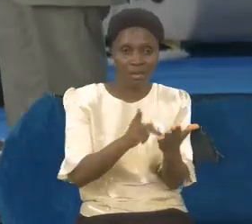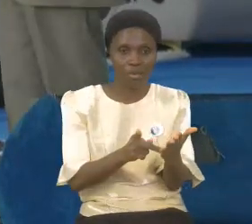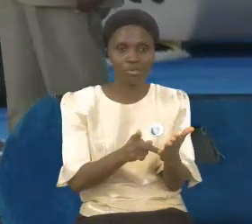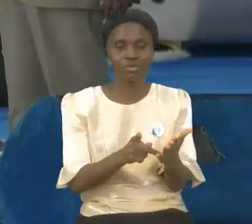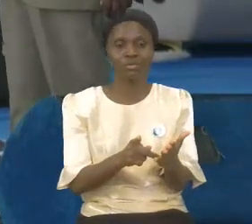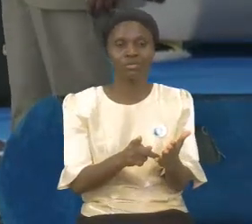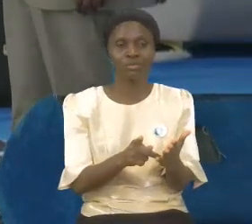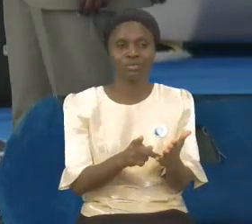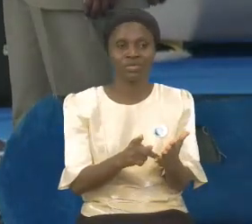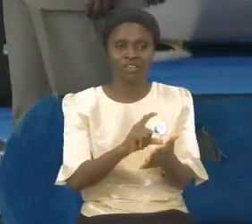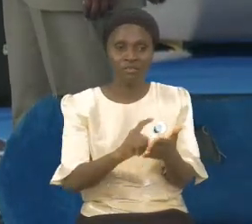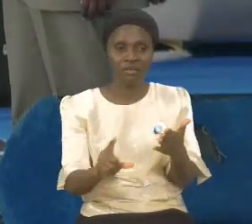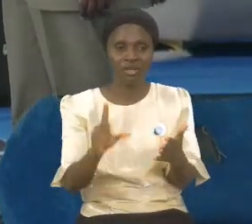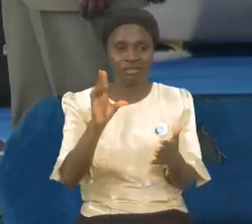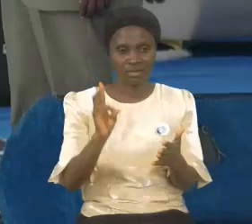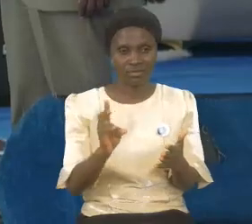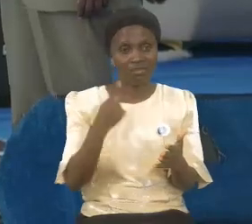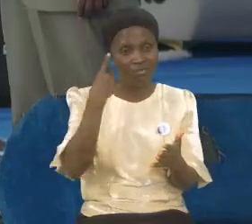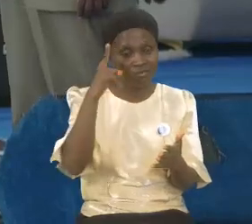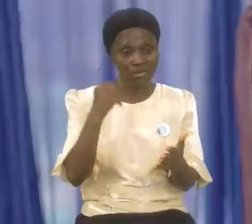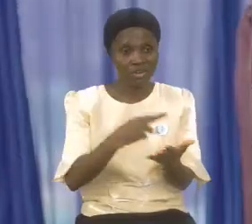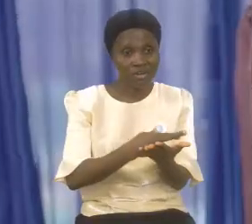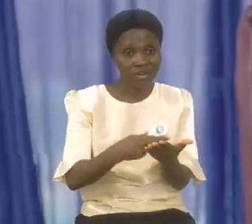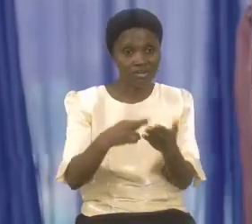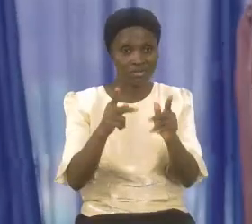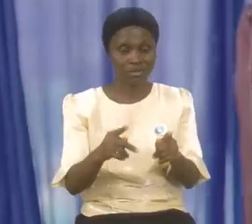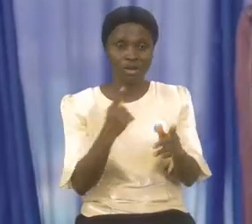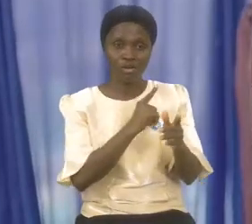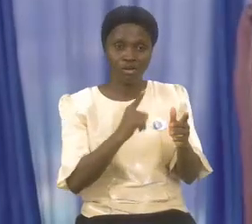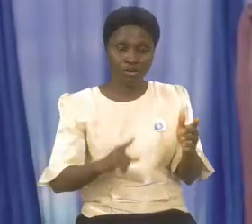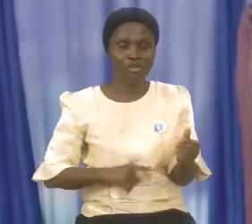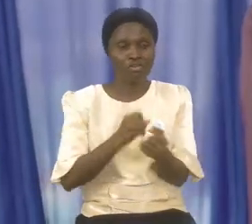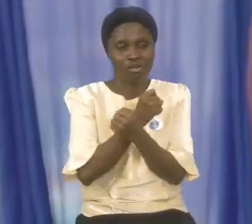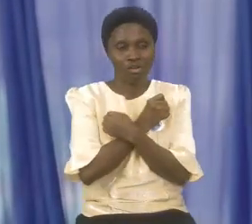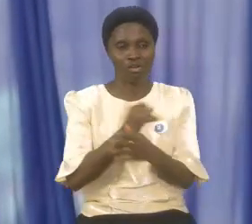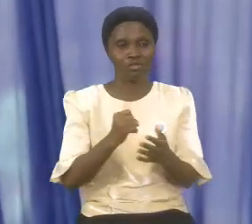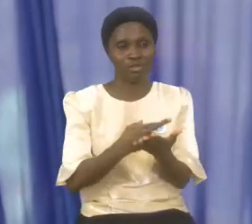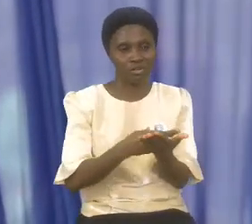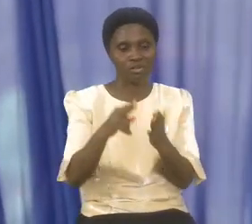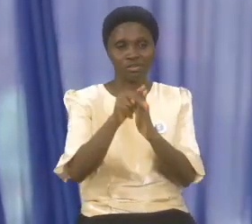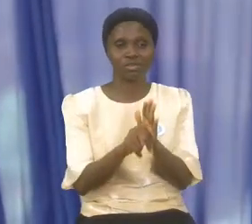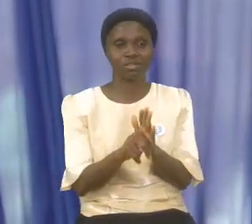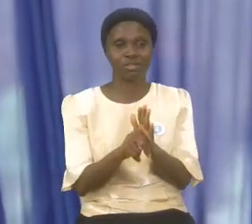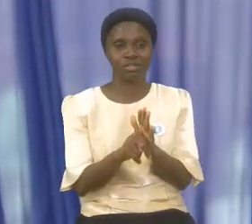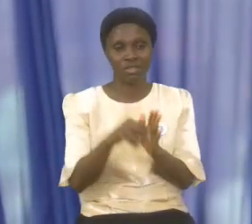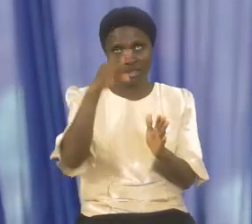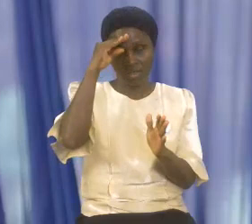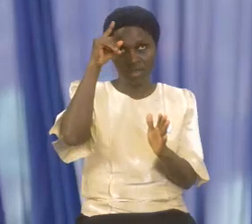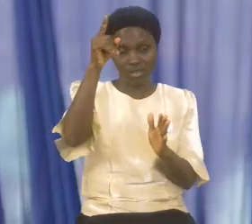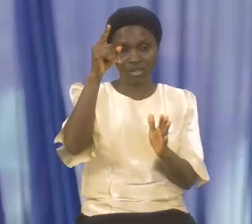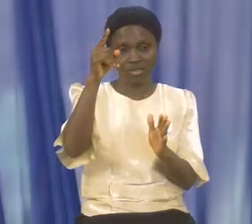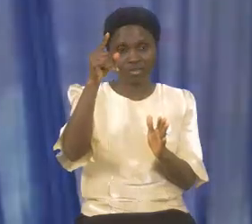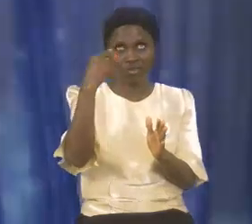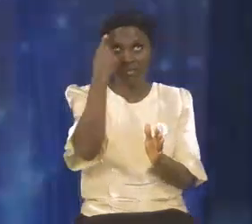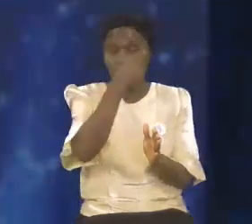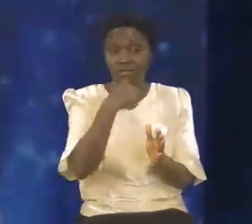in verse 7, for the righteous Lord loveth righteousness. He, his